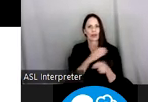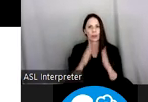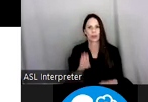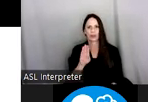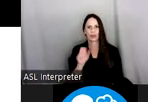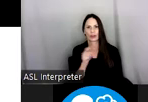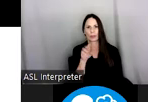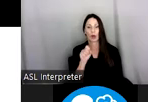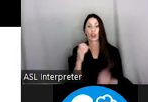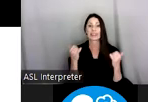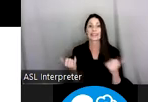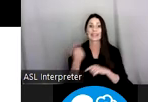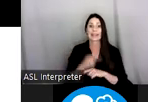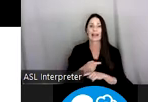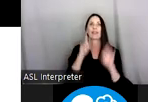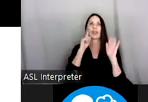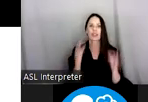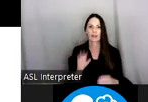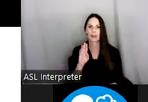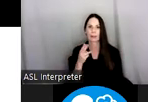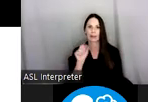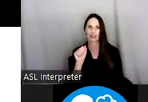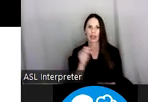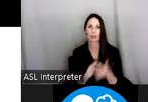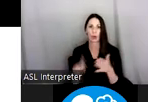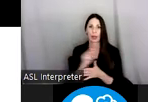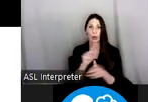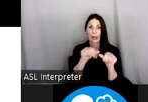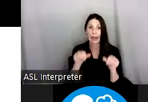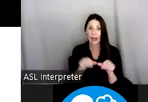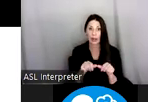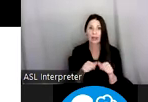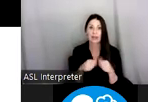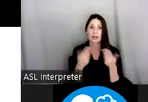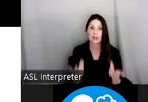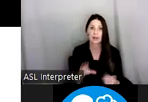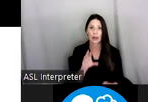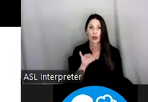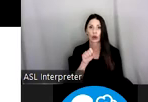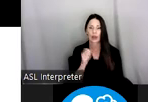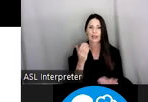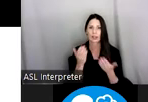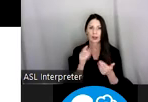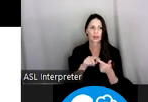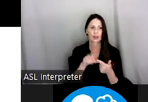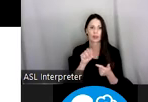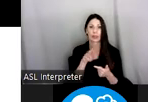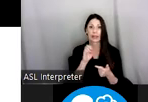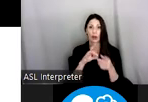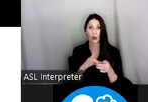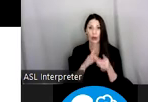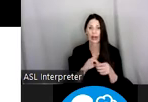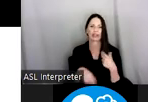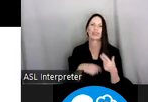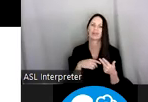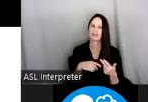are definitely BHA priority areas being crisis services, care coordination, right?